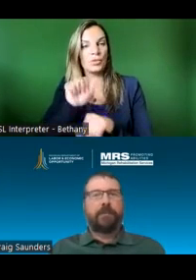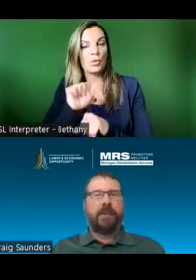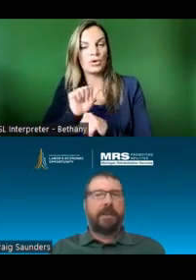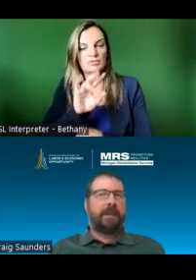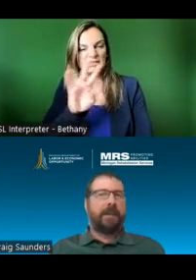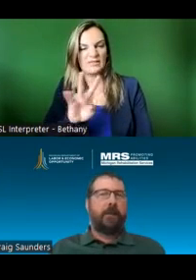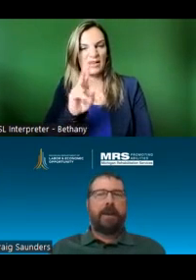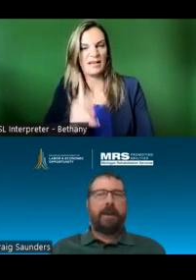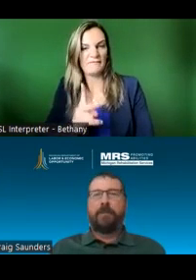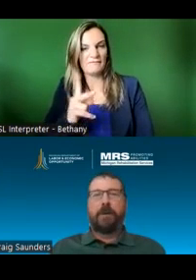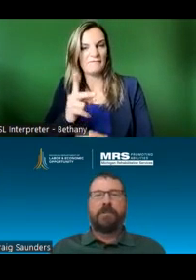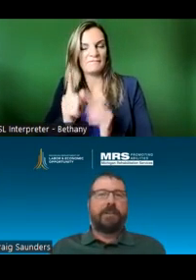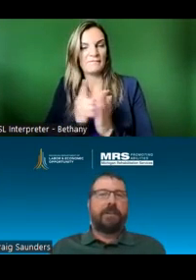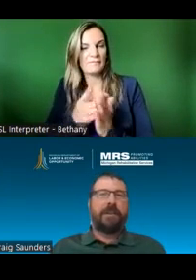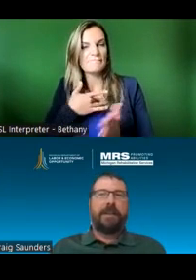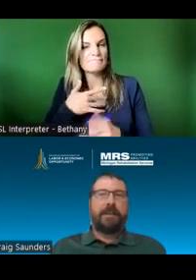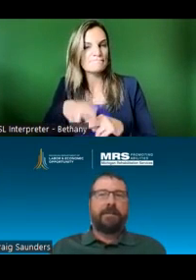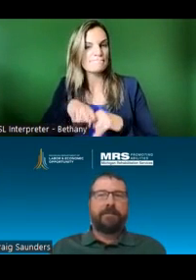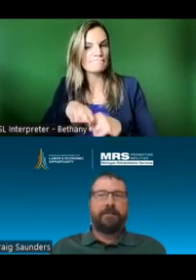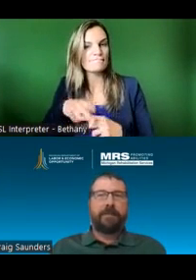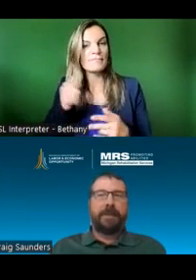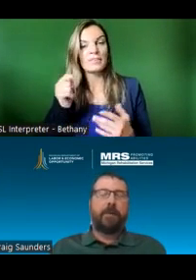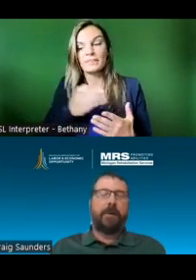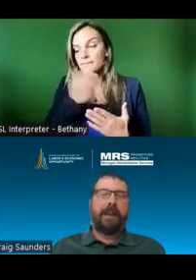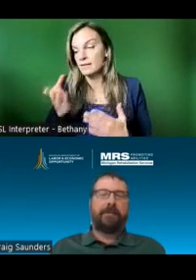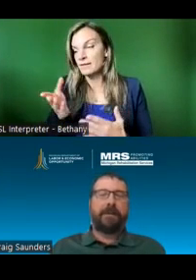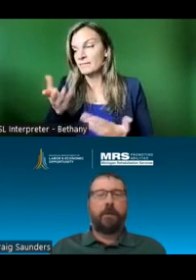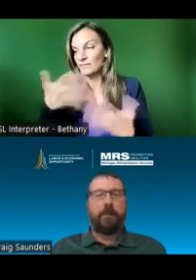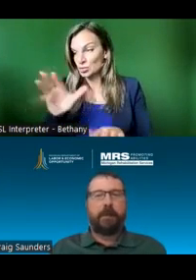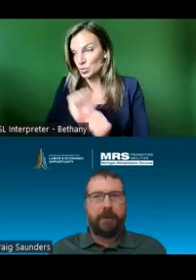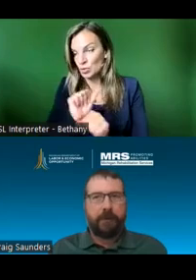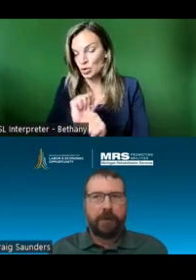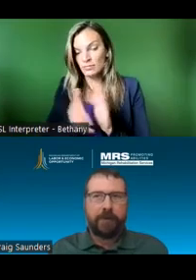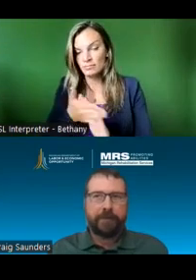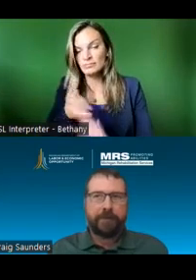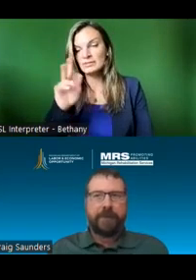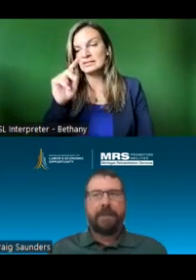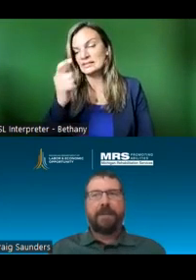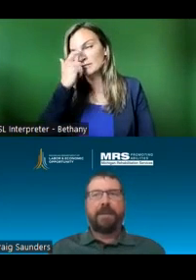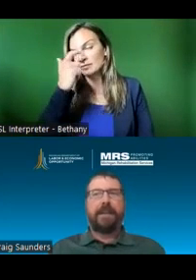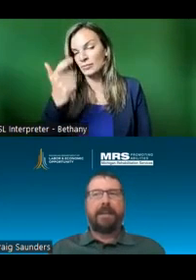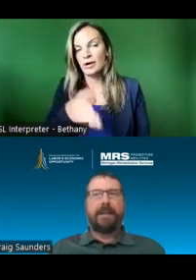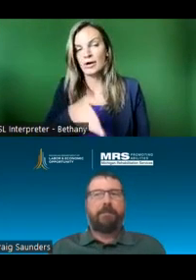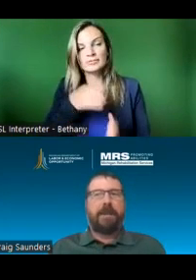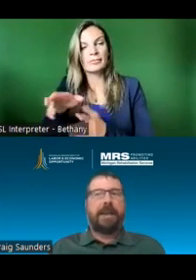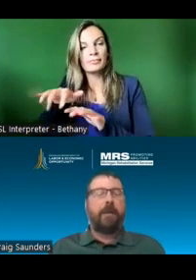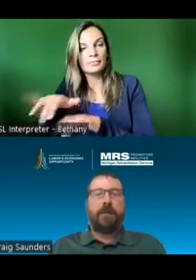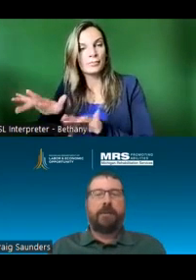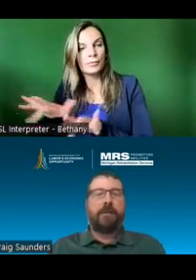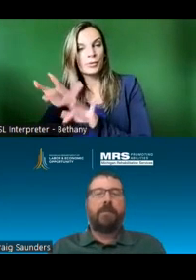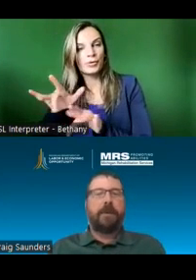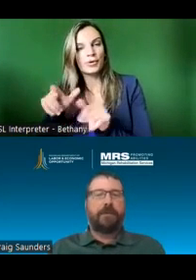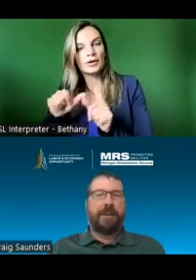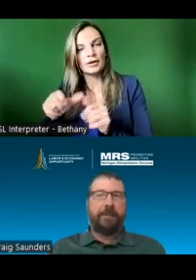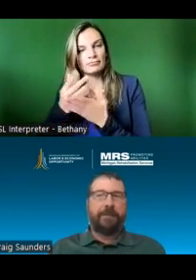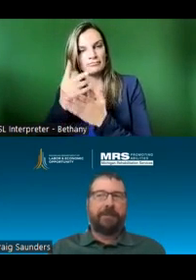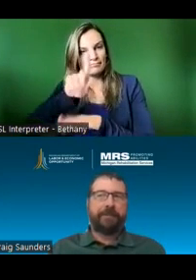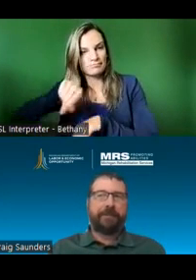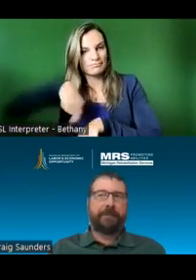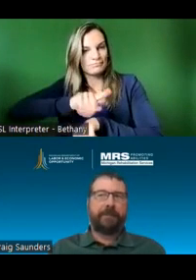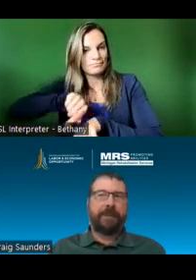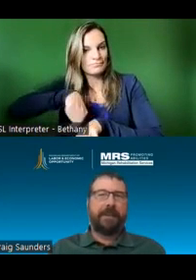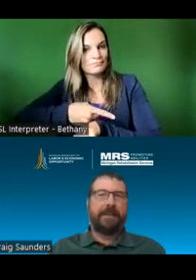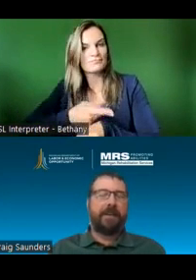also sitting an hour and a half watching TV, an hour and a half on their home computer, and maybe an hour during meal